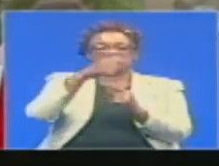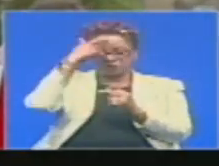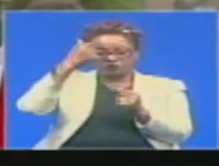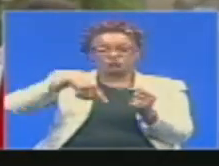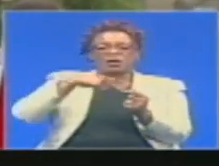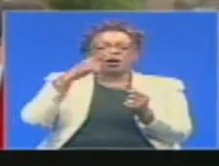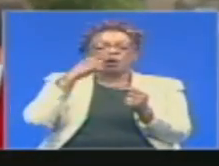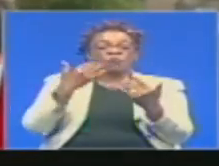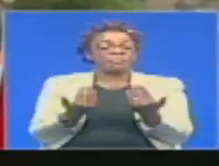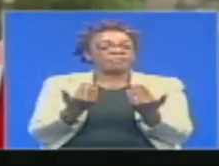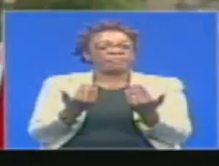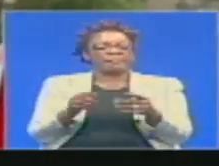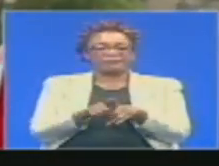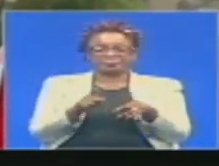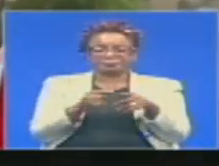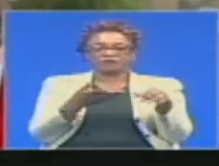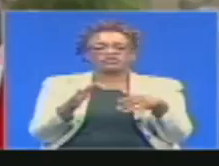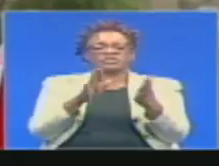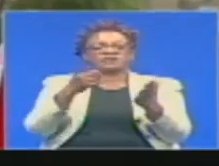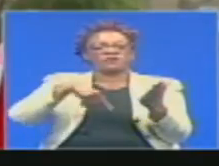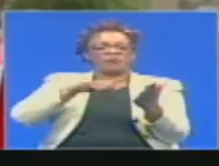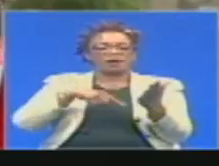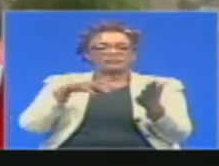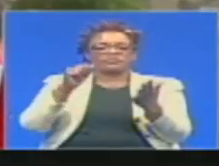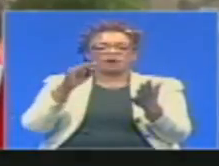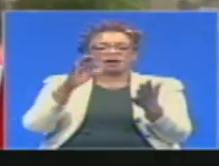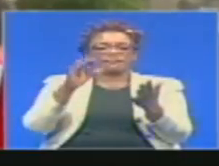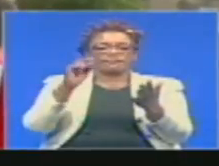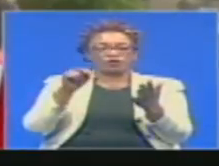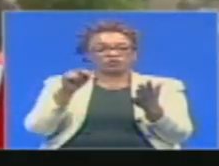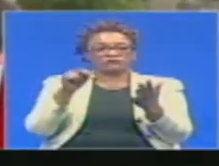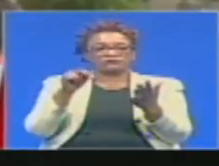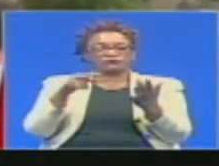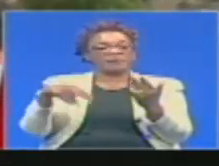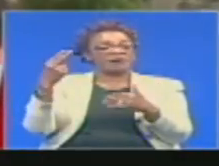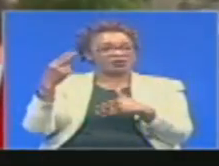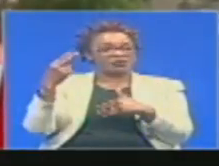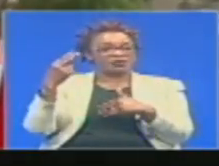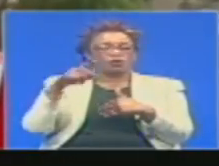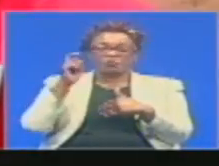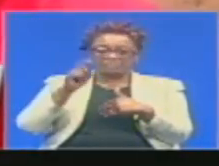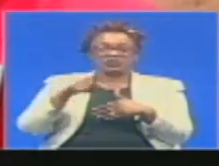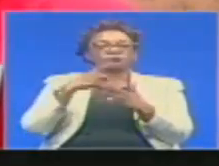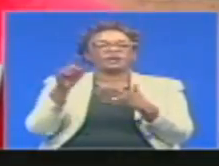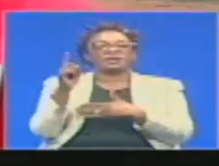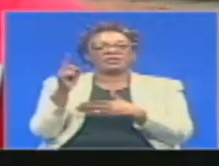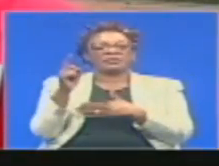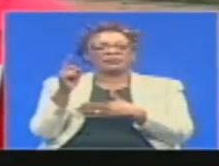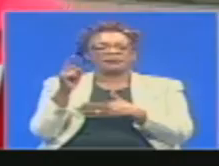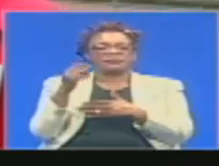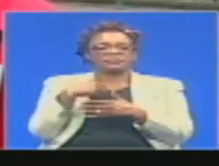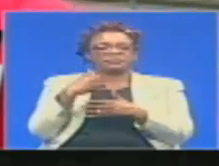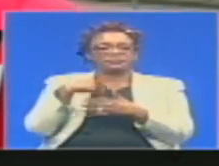pia the chances zetu za kwenda AFCON ziwe higher, lazima tu tushinde. Nadhani yanskimi